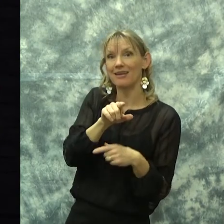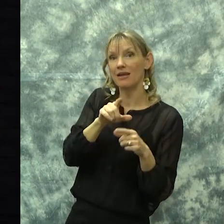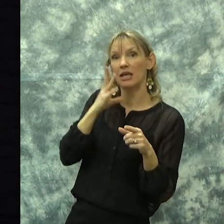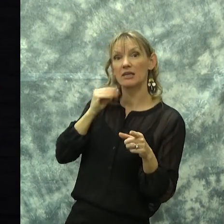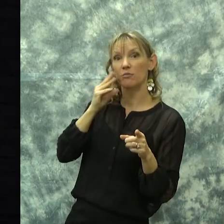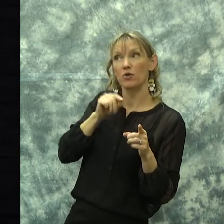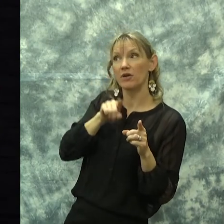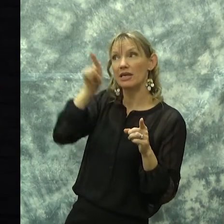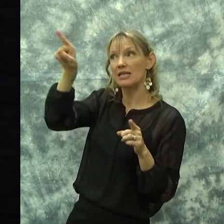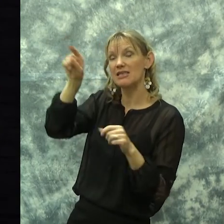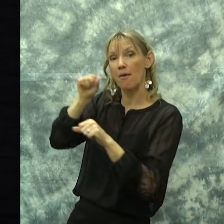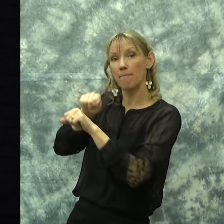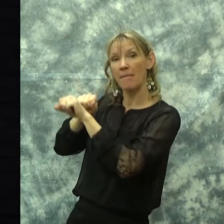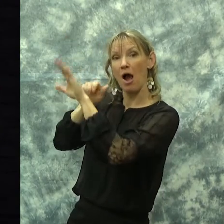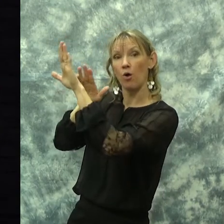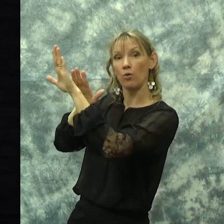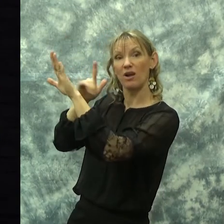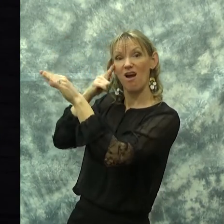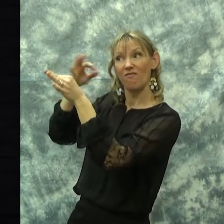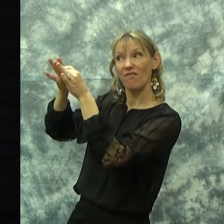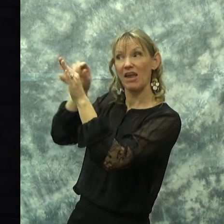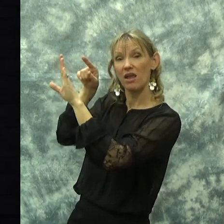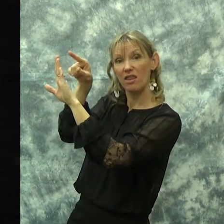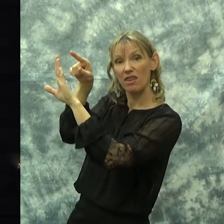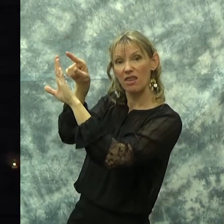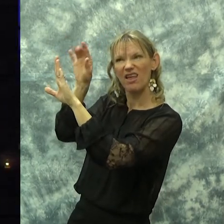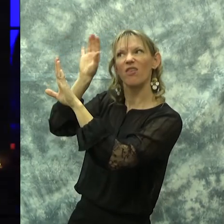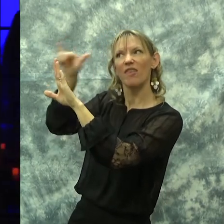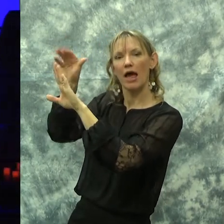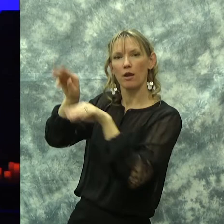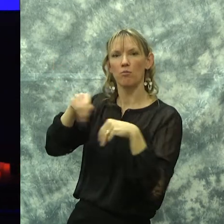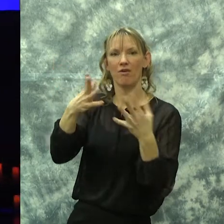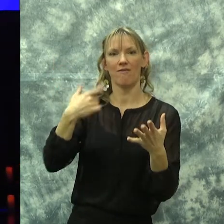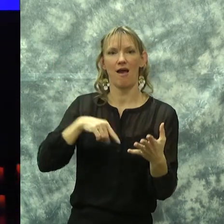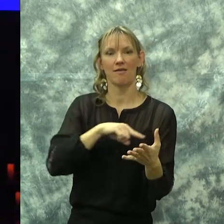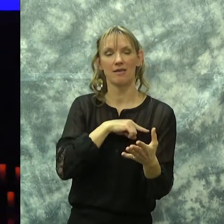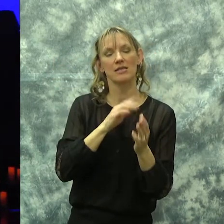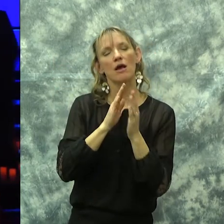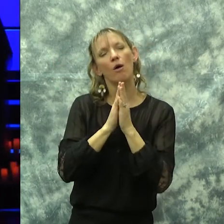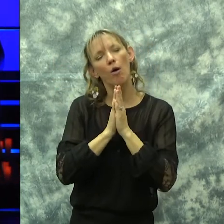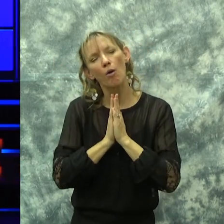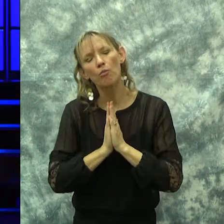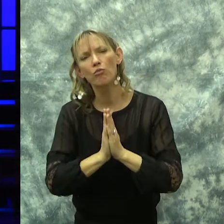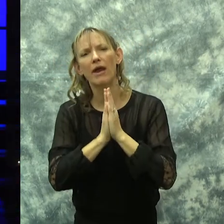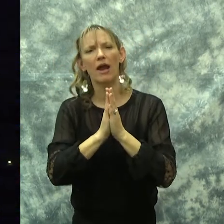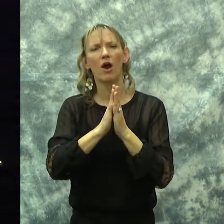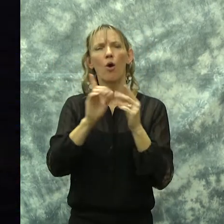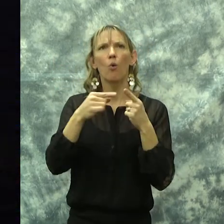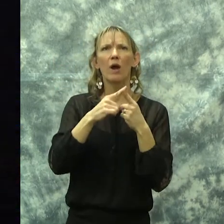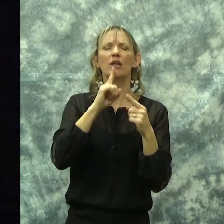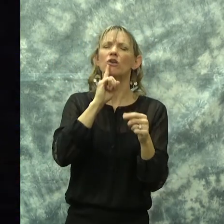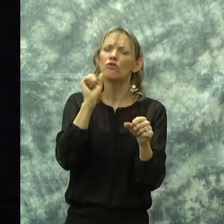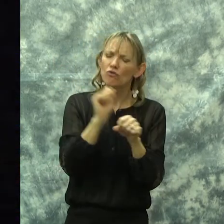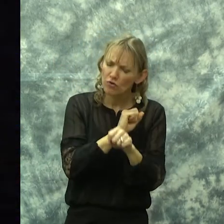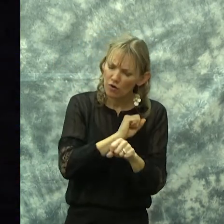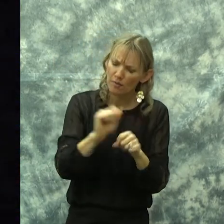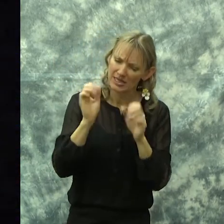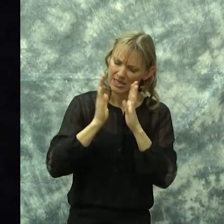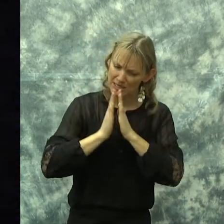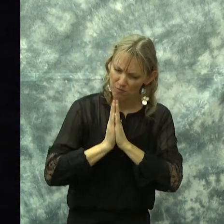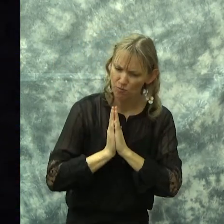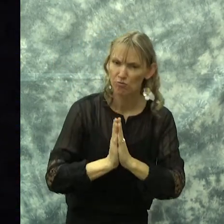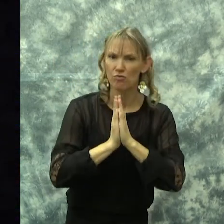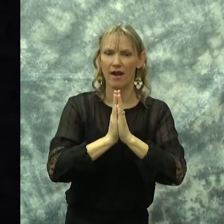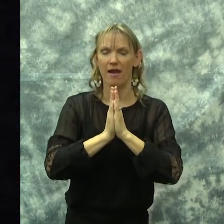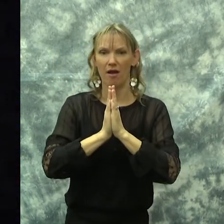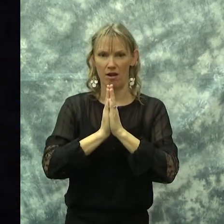mountaintop of faith can bring us. Prayer, you see, when you really have prayer down, in my